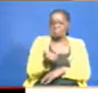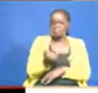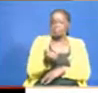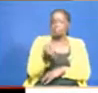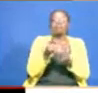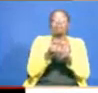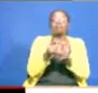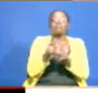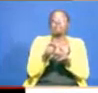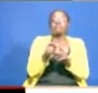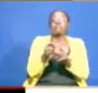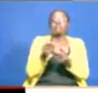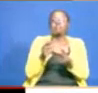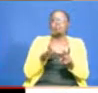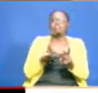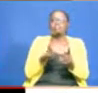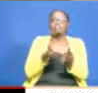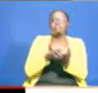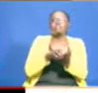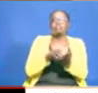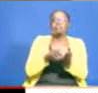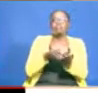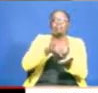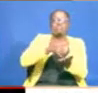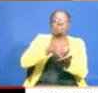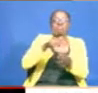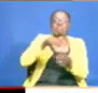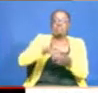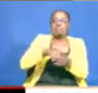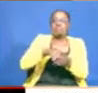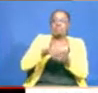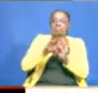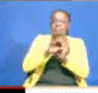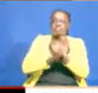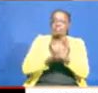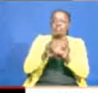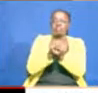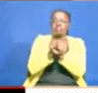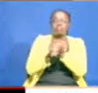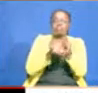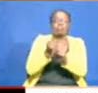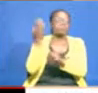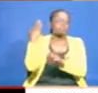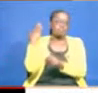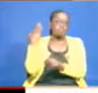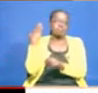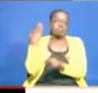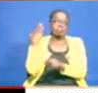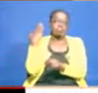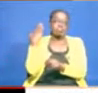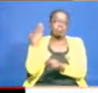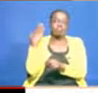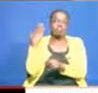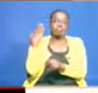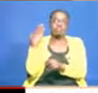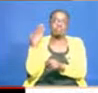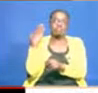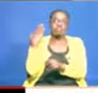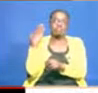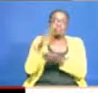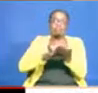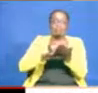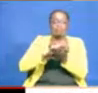the Women Representative seat was incorporated in the Constitution 10 years ago, and its basic purpose